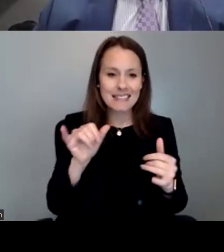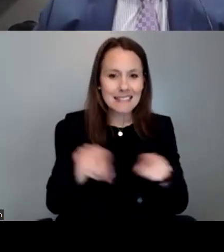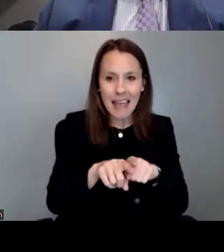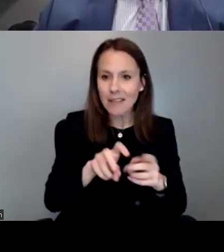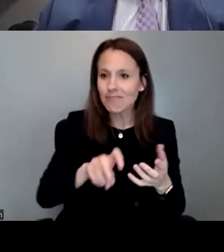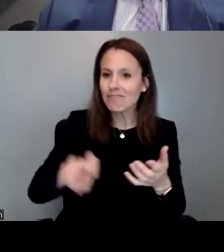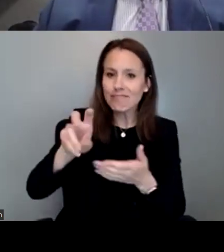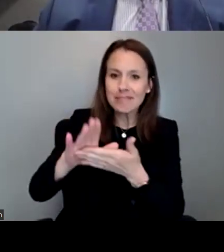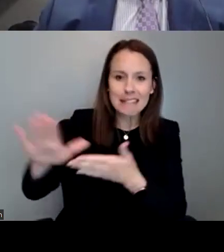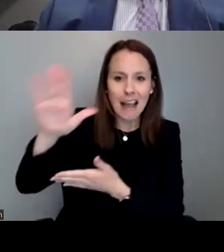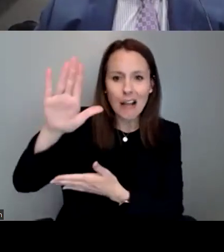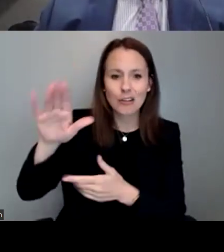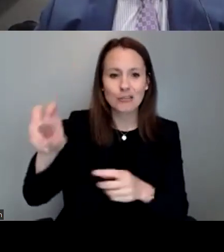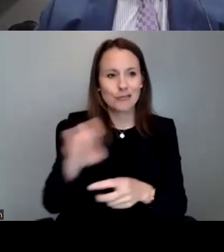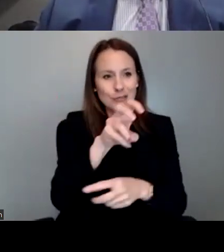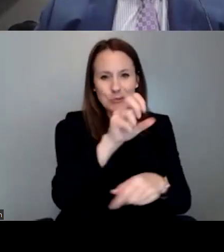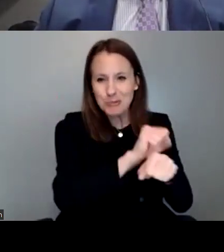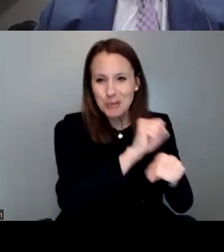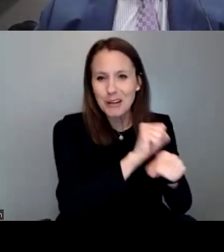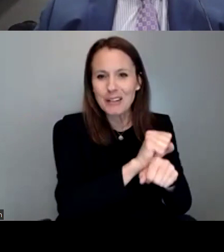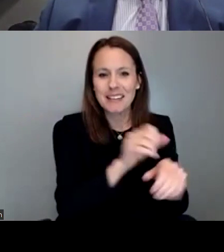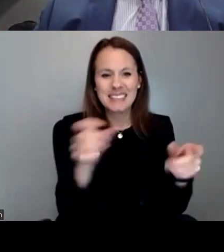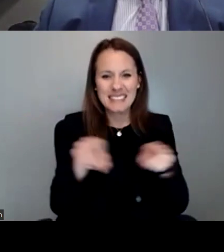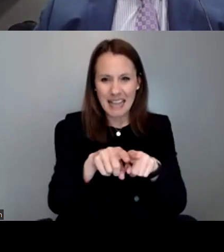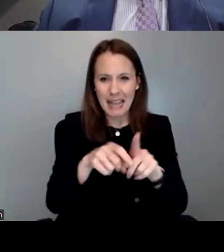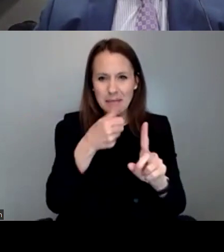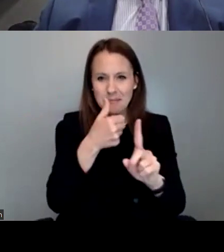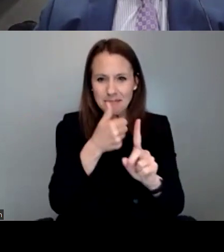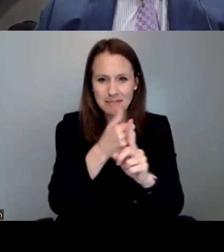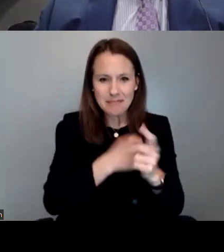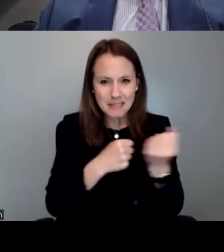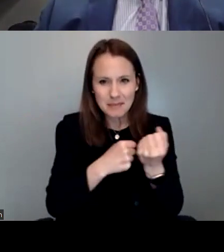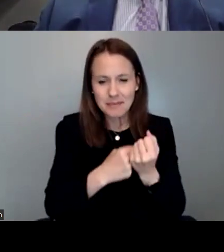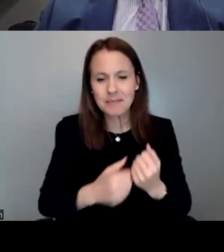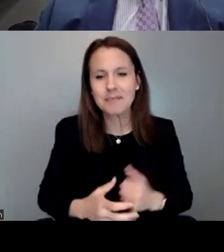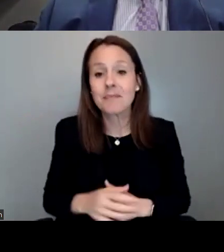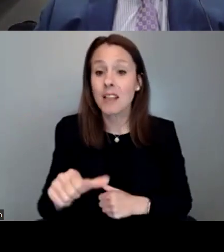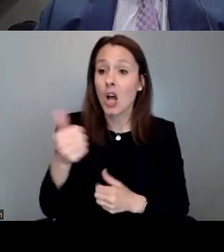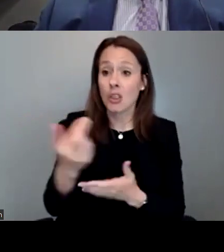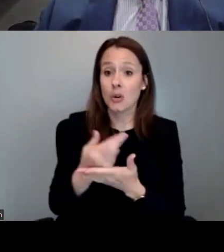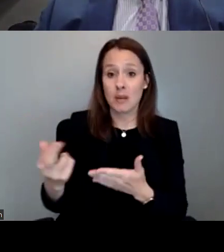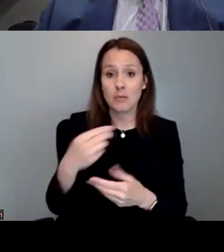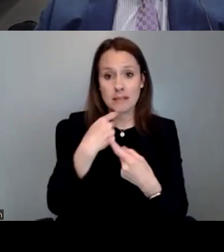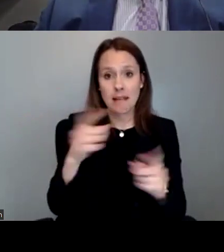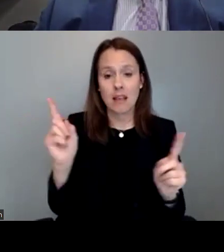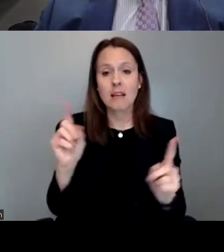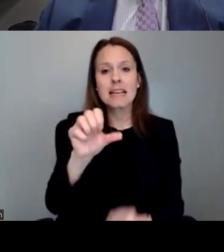over to their jobs. The other resource that I want to share today too is